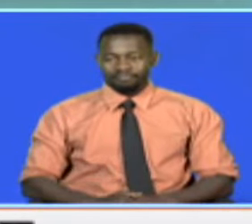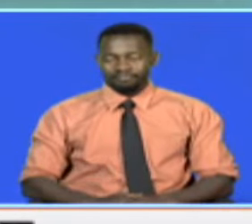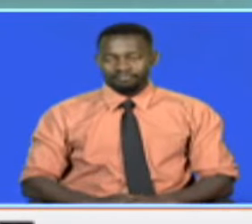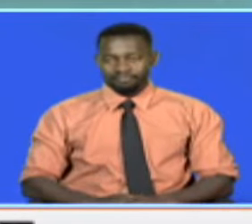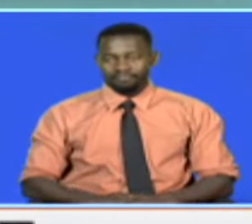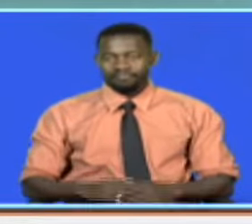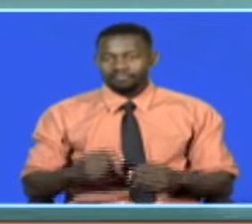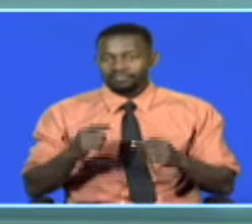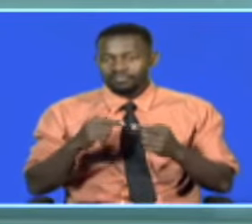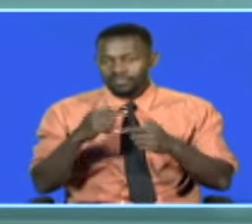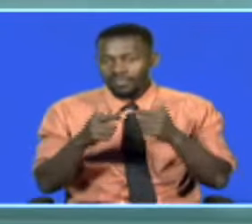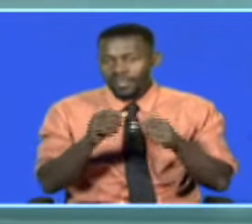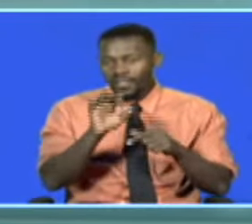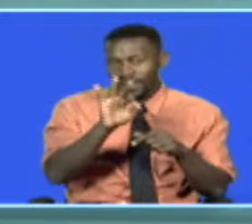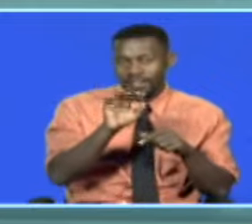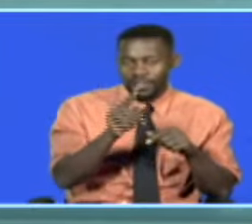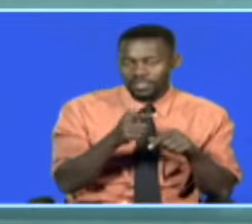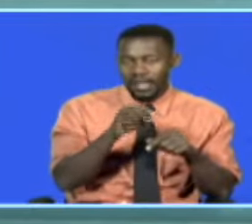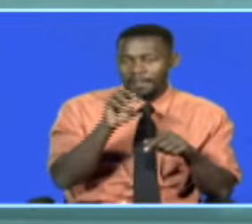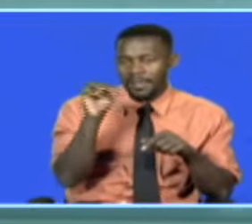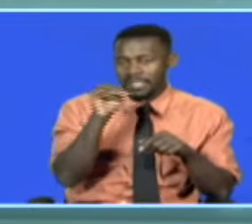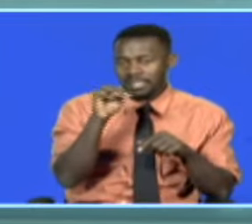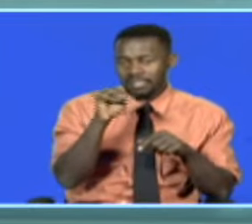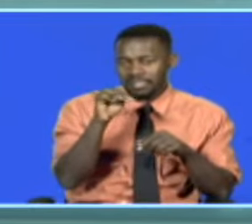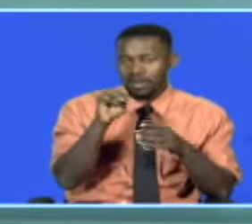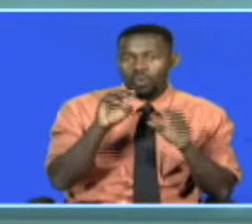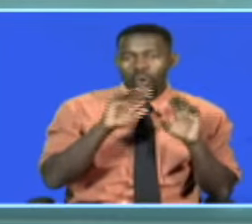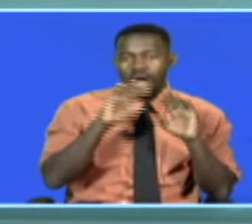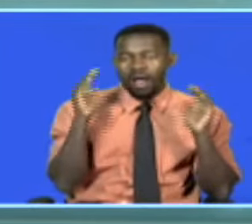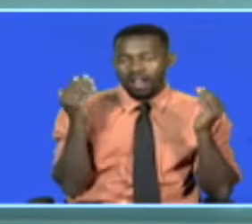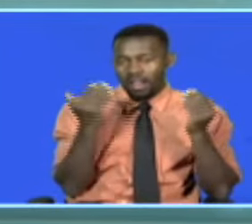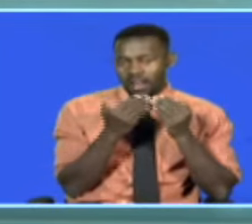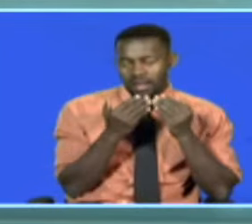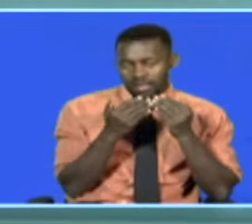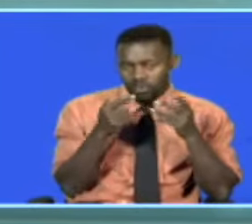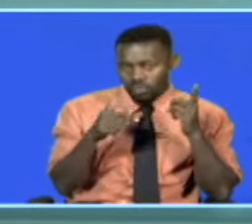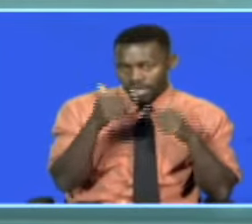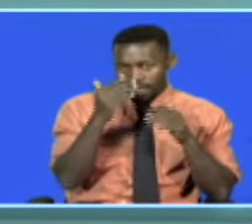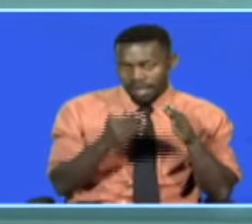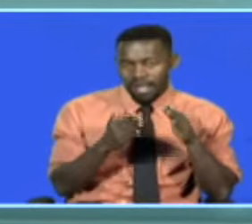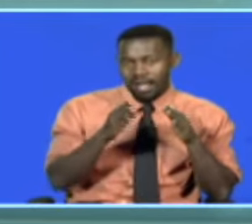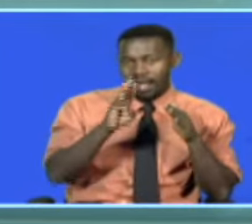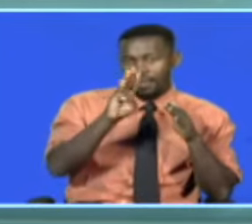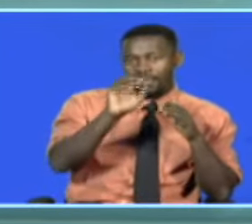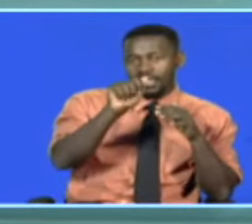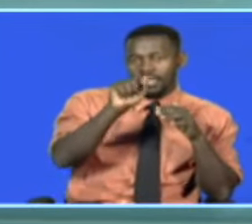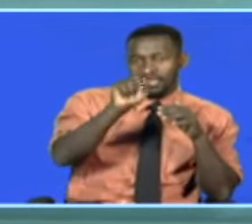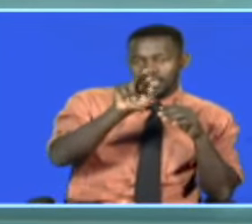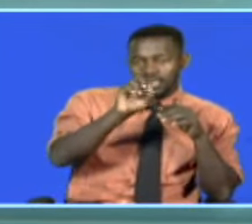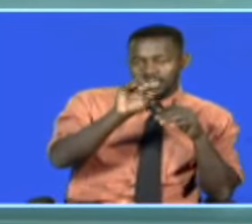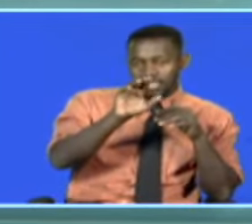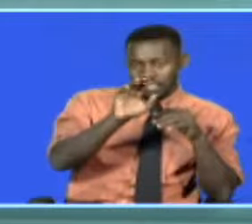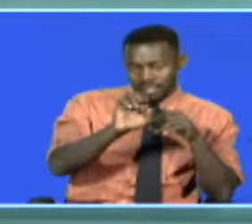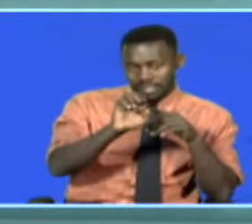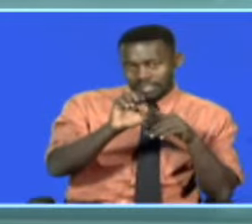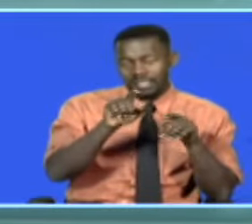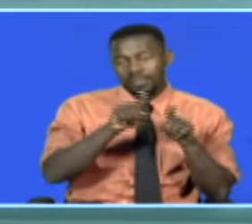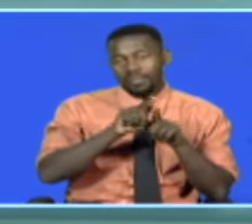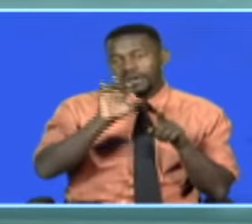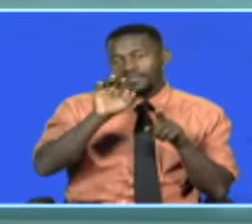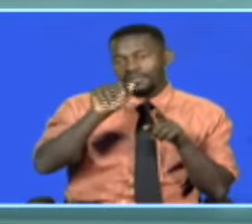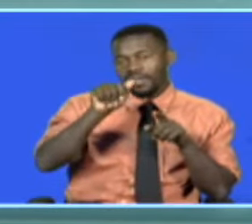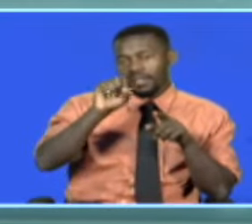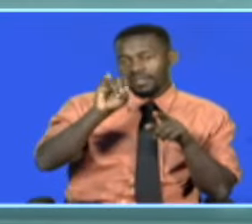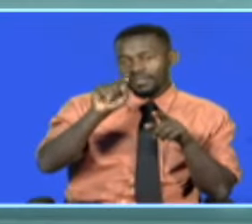Moving on, 3,000 meters steeplechase world record holder Beatrice Chepkoech and the world under 20 champion Faith